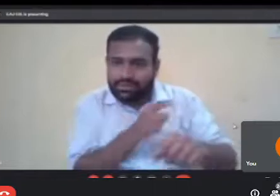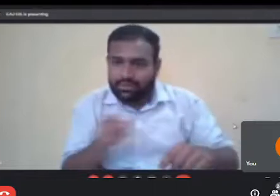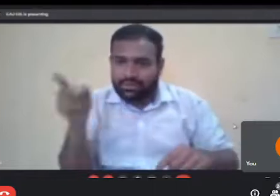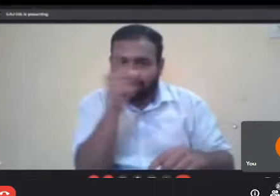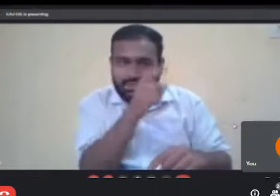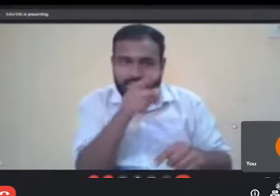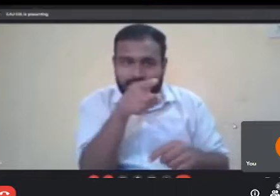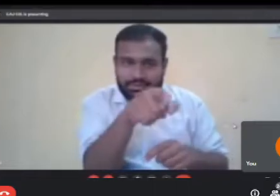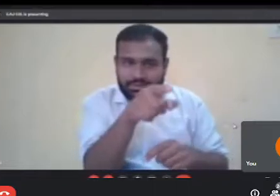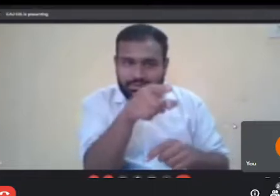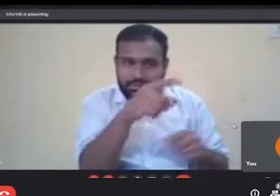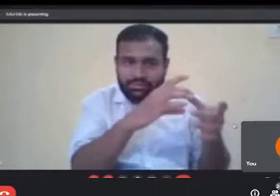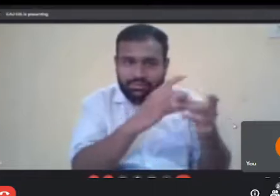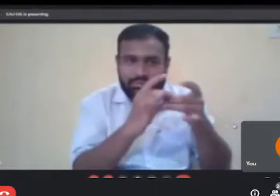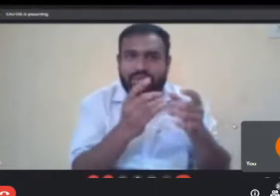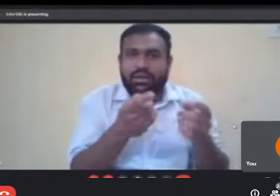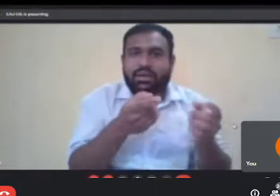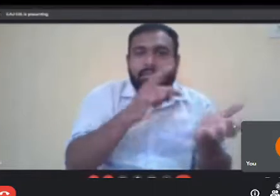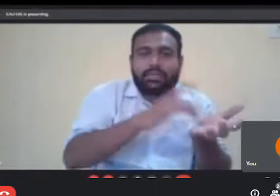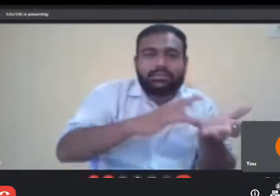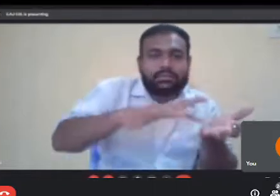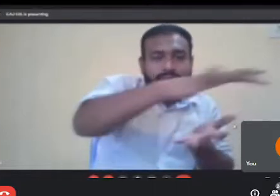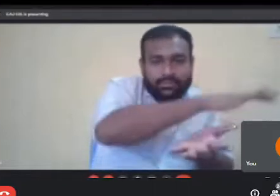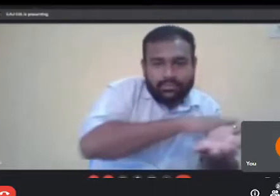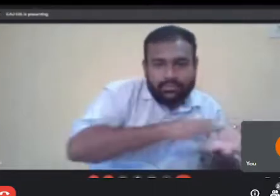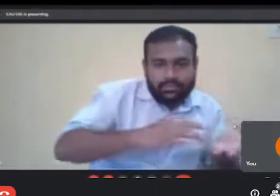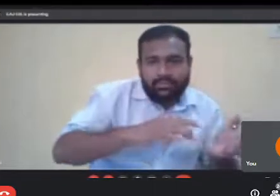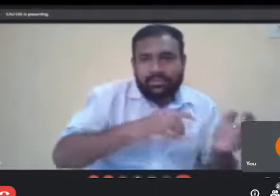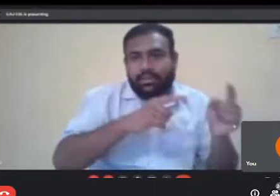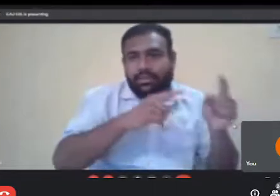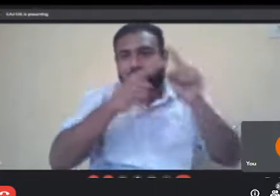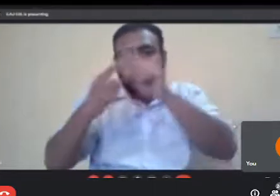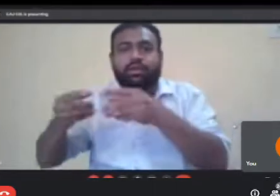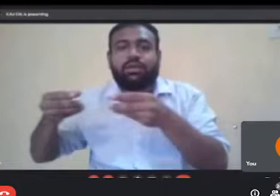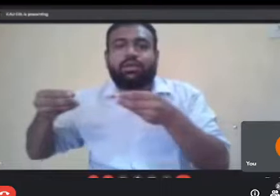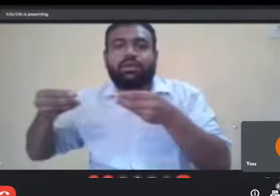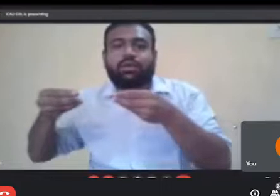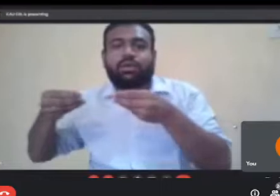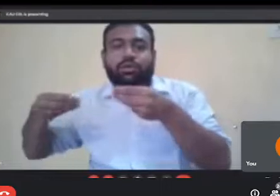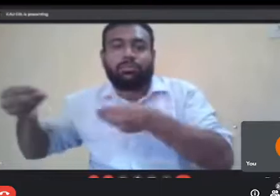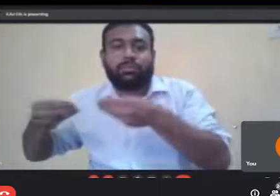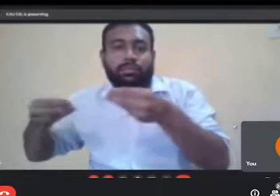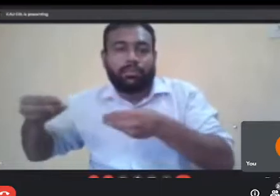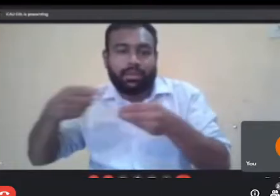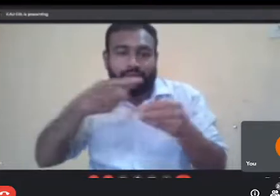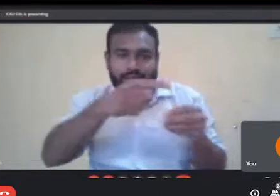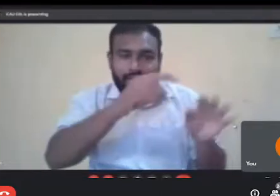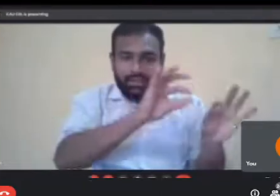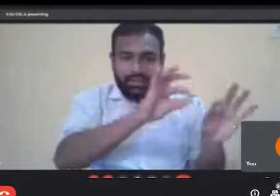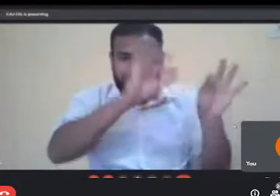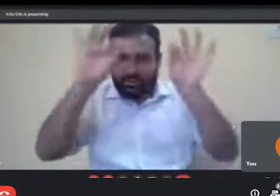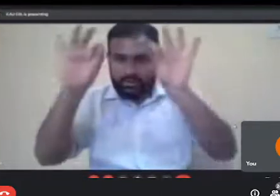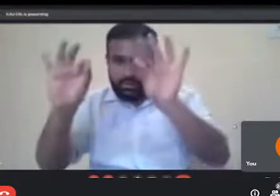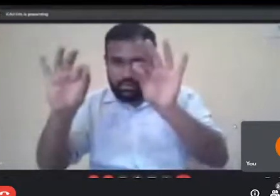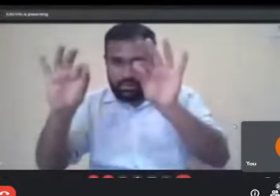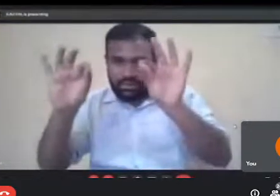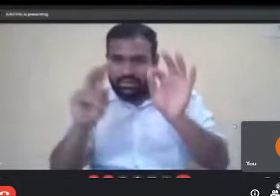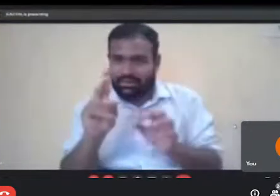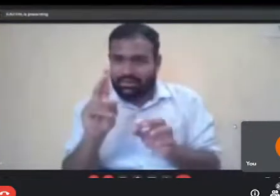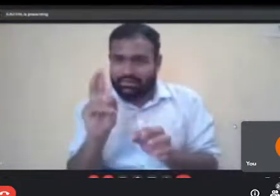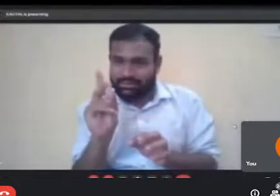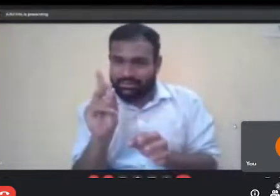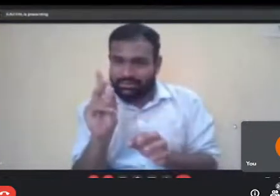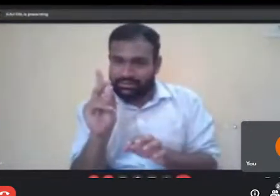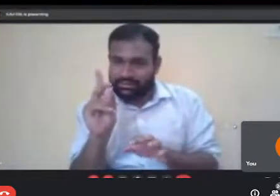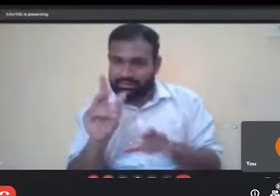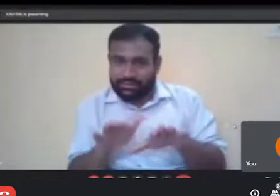context, whatever we are seeing in this picture, we'll talk about how the place of how the,